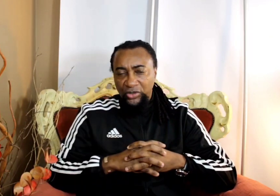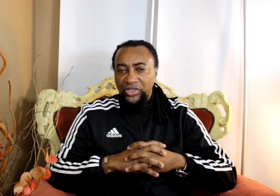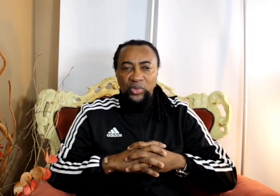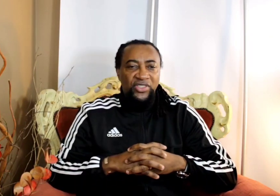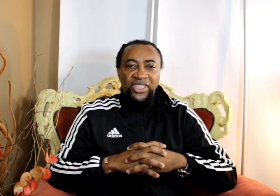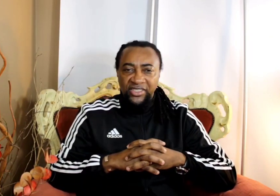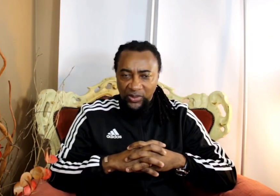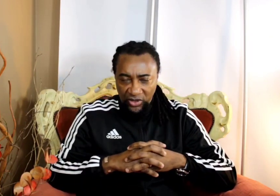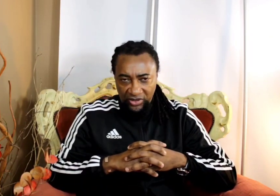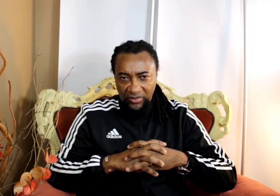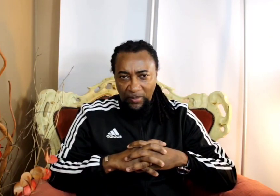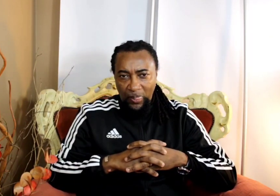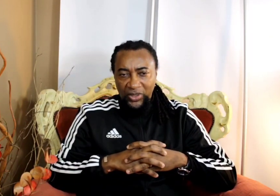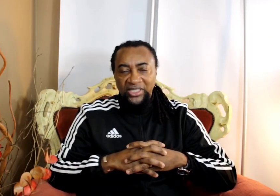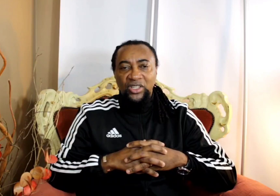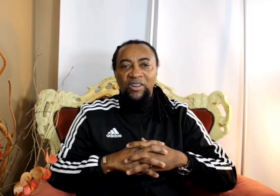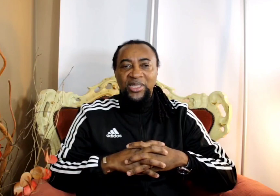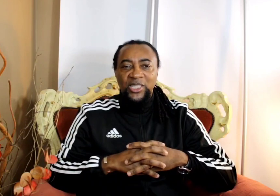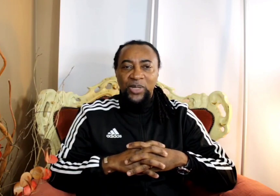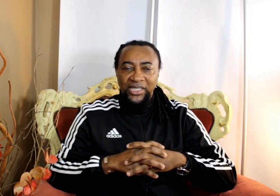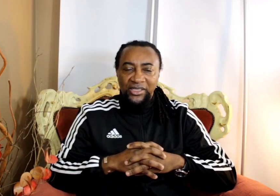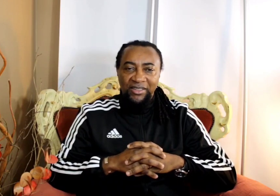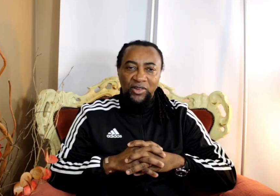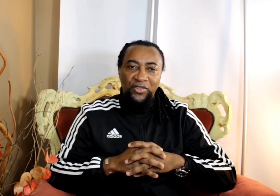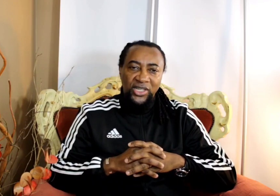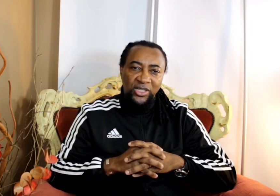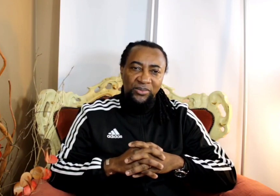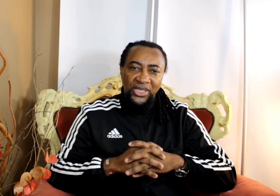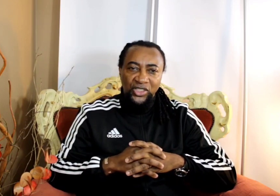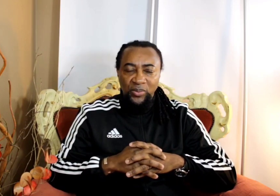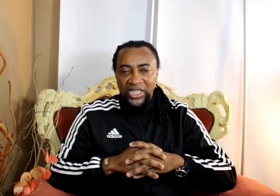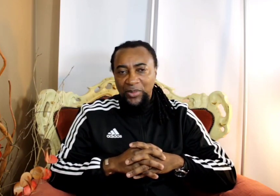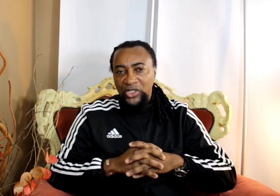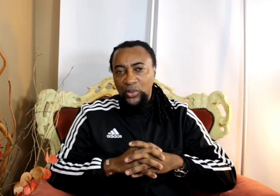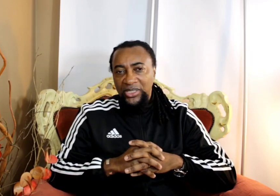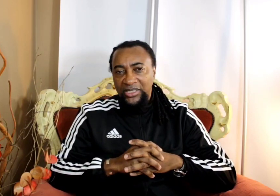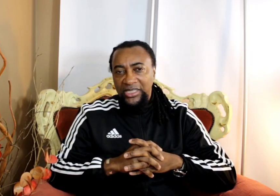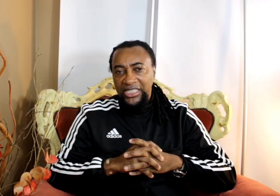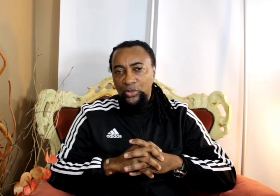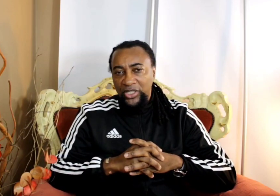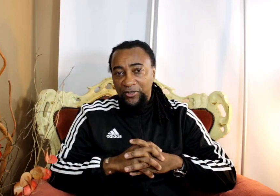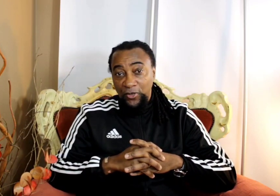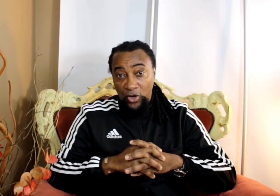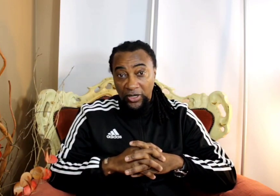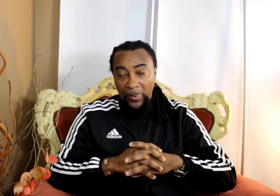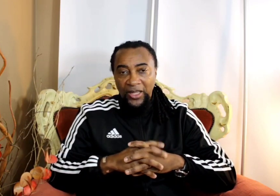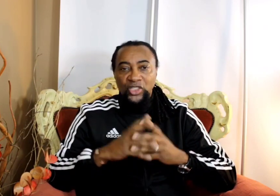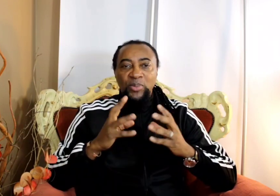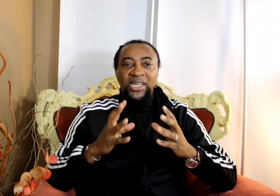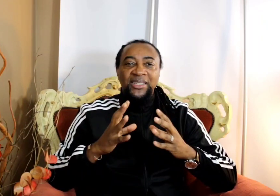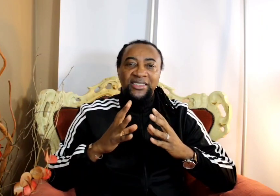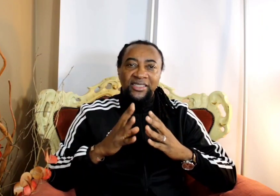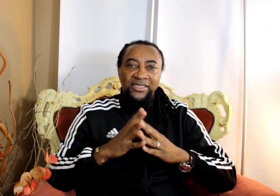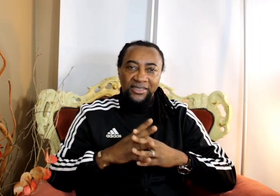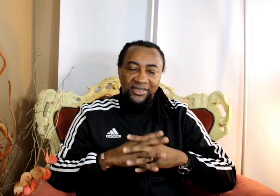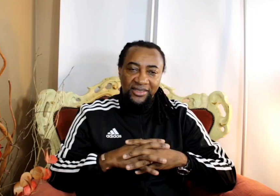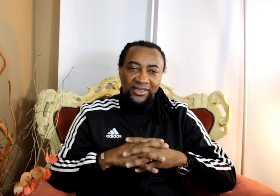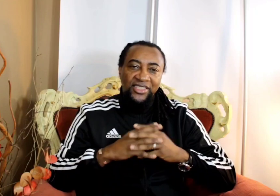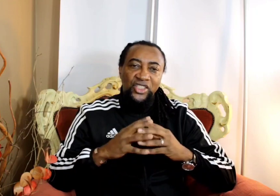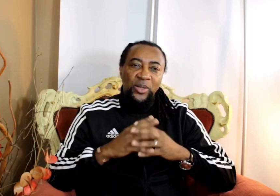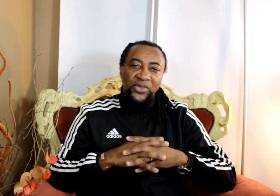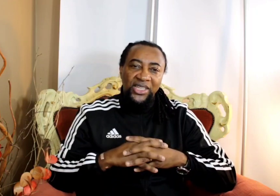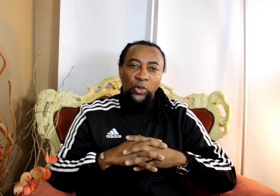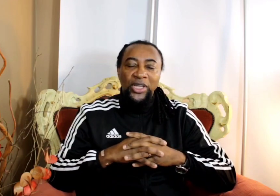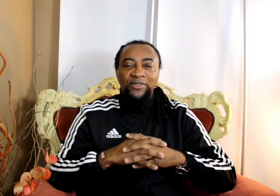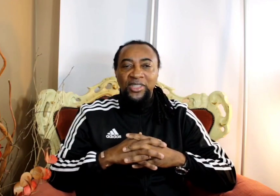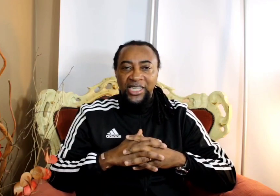12 months to 12 to 16 months, because the government is planning to have a referendum sometime in 2024. Jamaican citizens, this